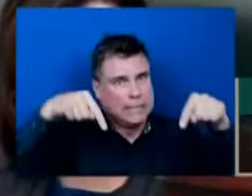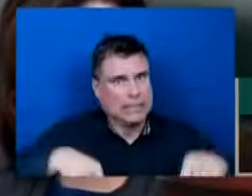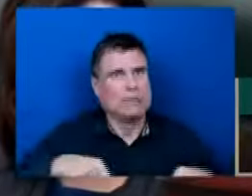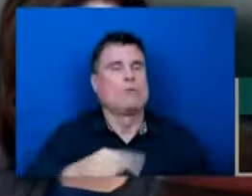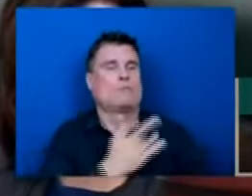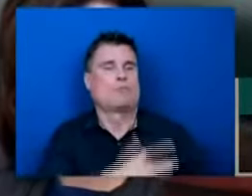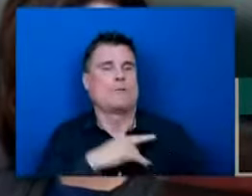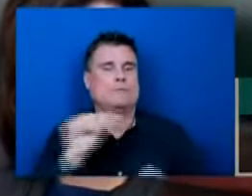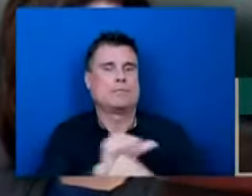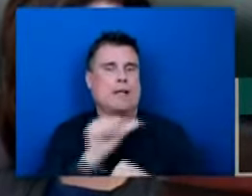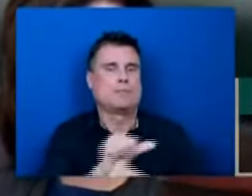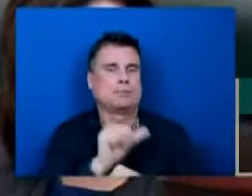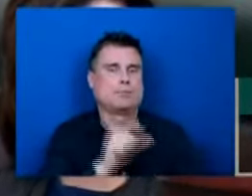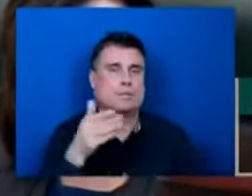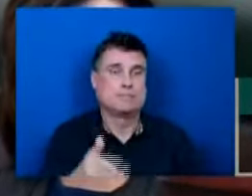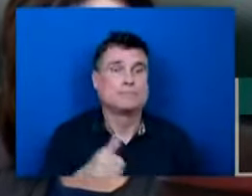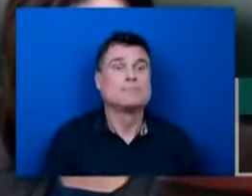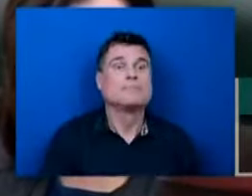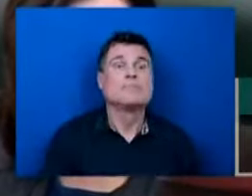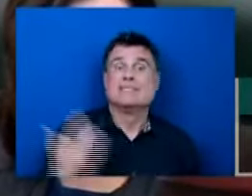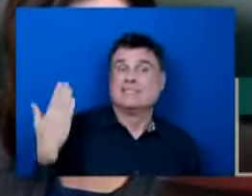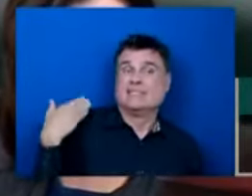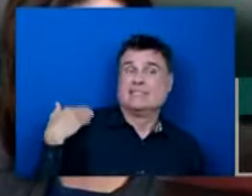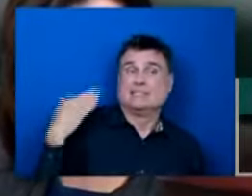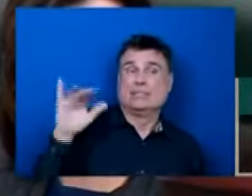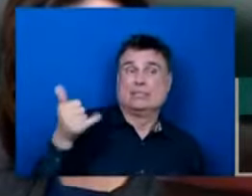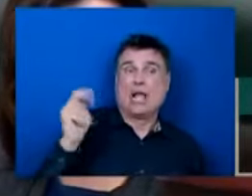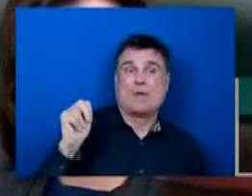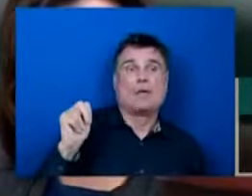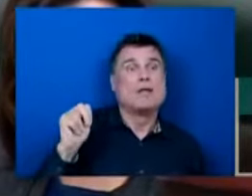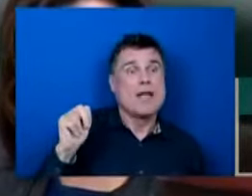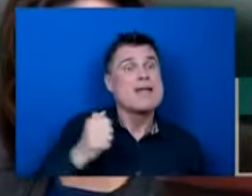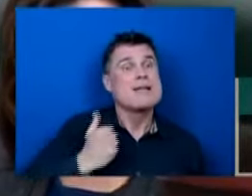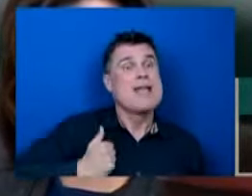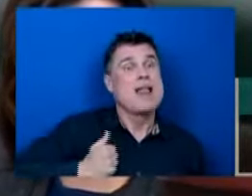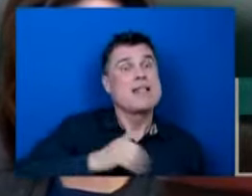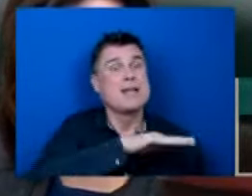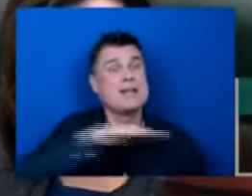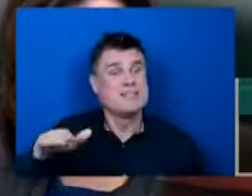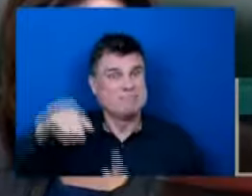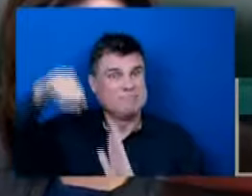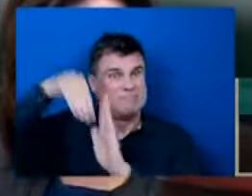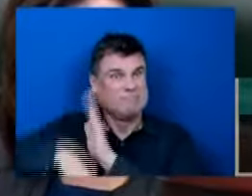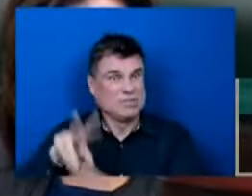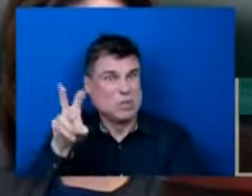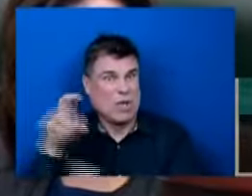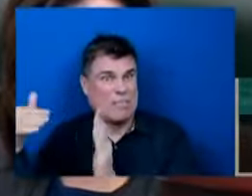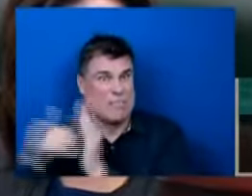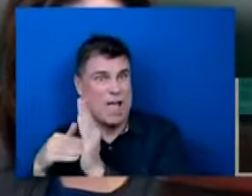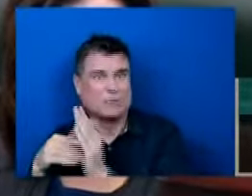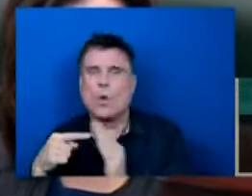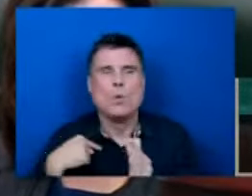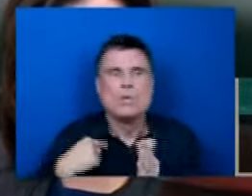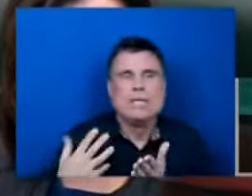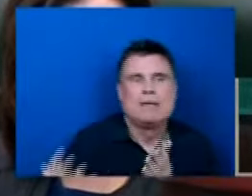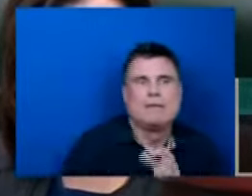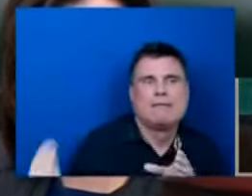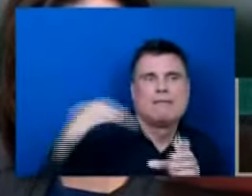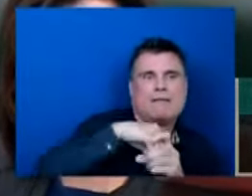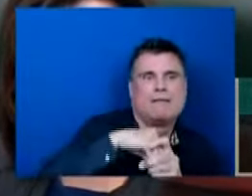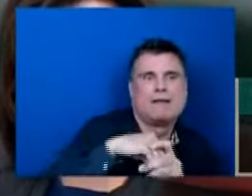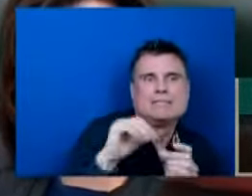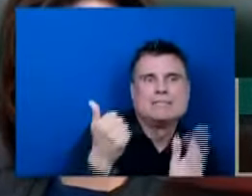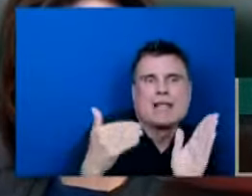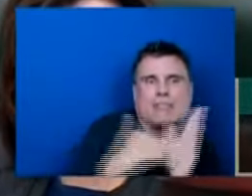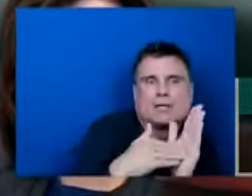lost 200,000 jobs, Alberta's economy gained over 7,000. This is in addition to the more than